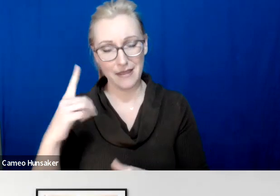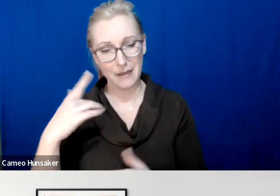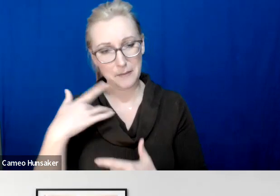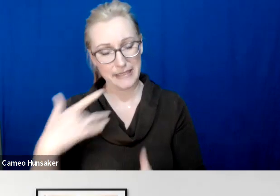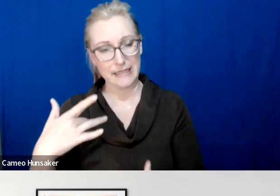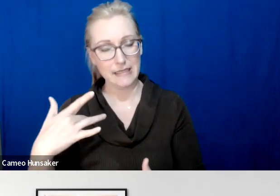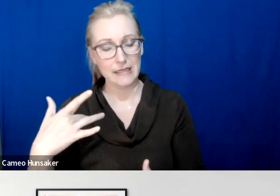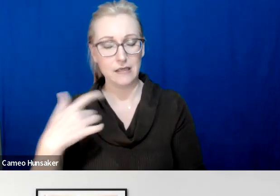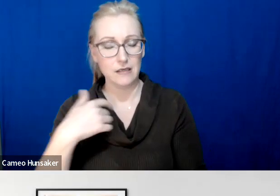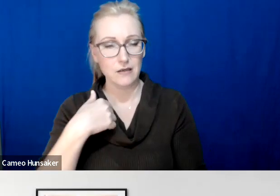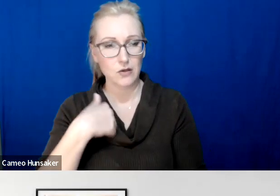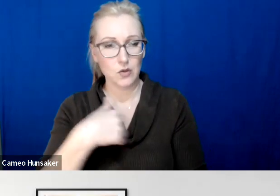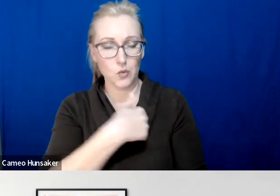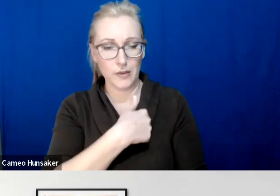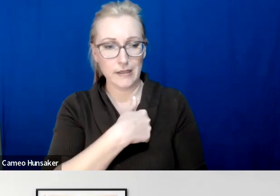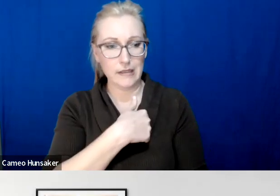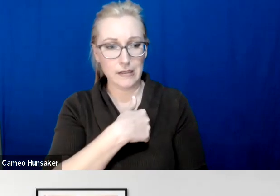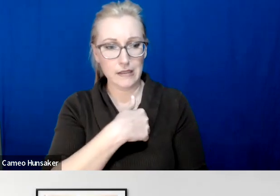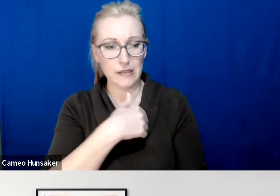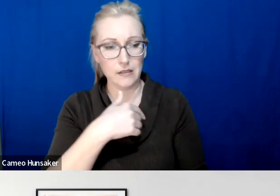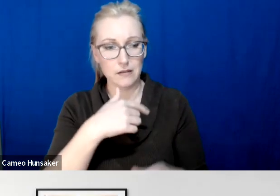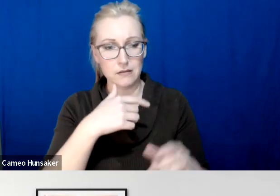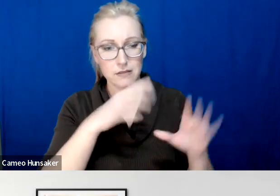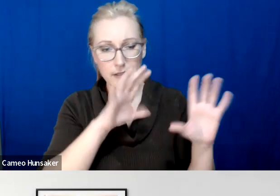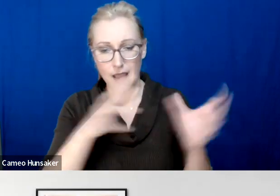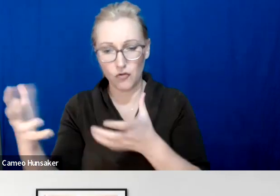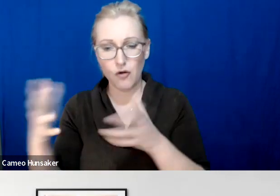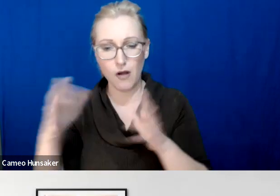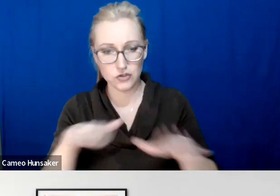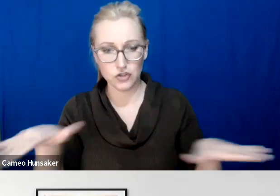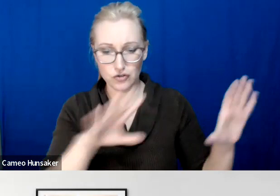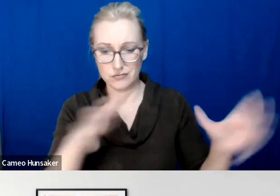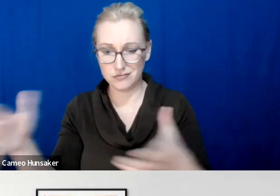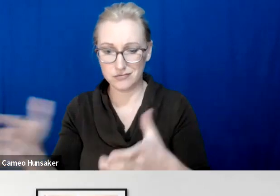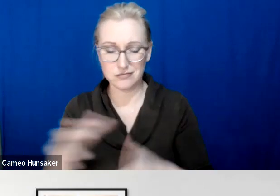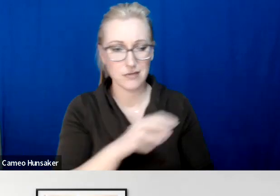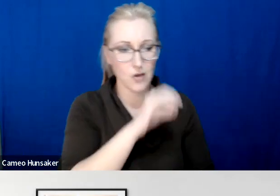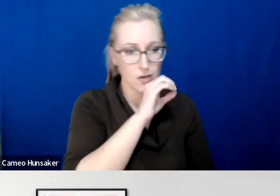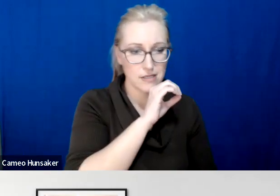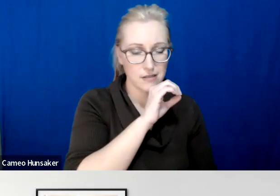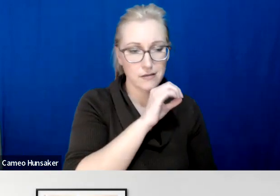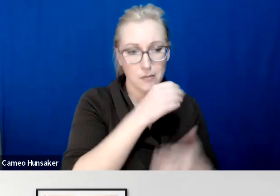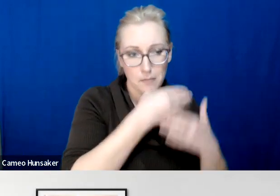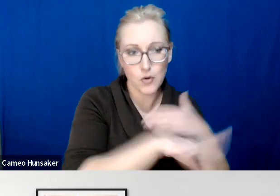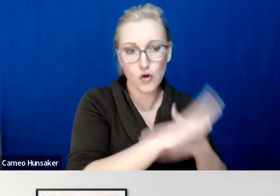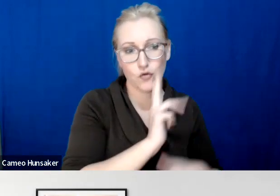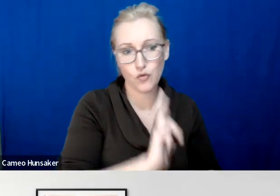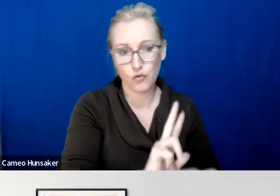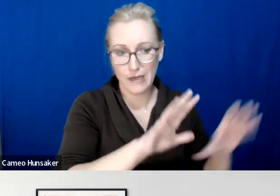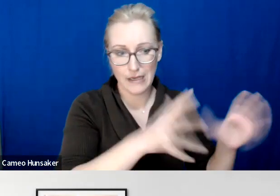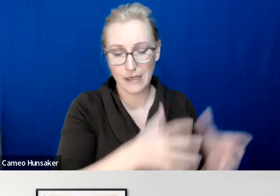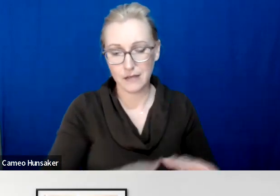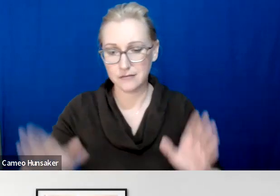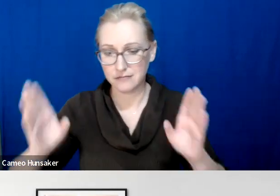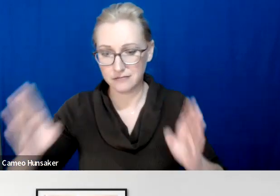you just laid out, sort of the 0 to 3, and then the pre-K 3 to 5, and then the school aged being